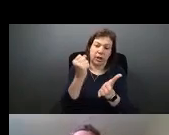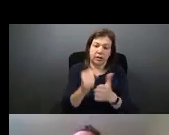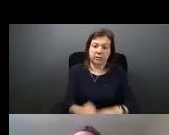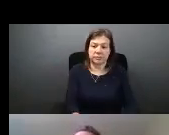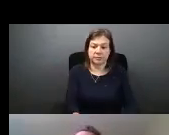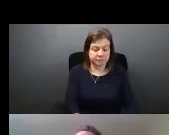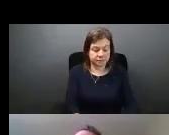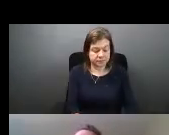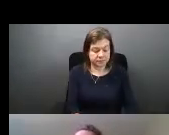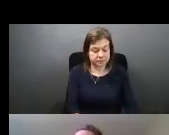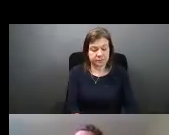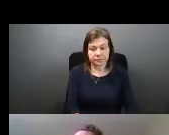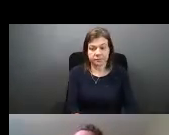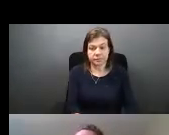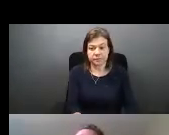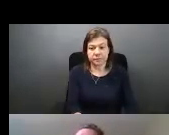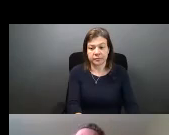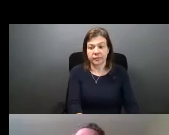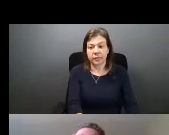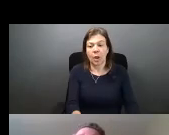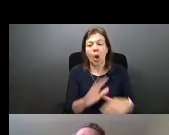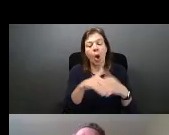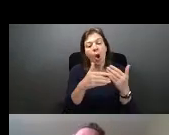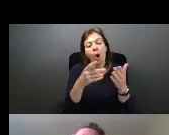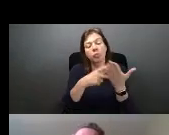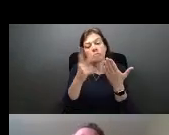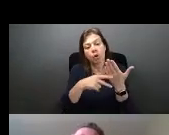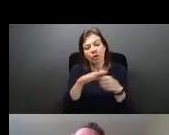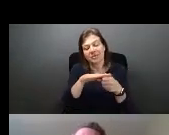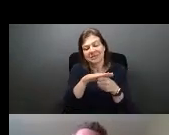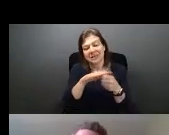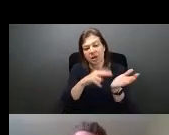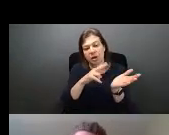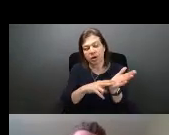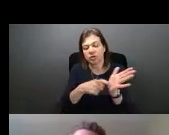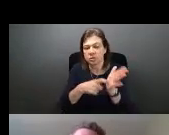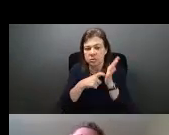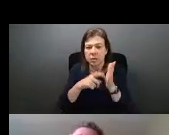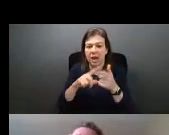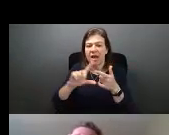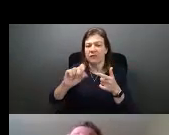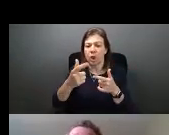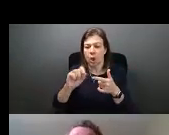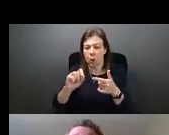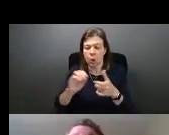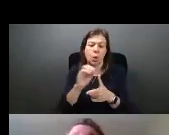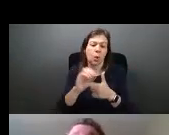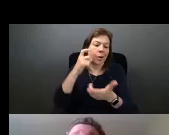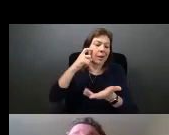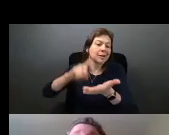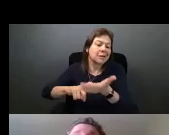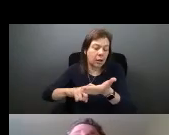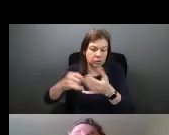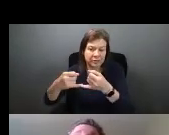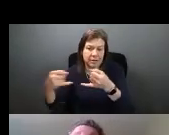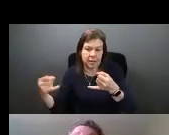All program site contractors are required to use a contract logo or acknowledgement